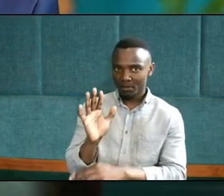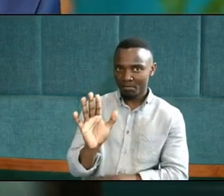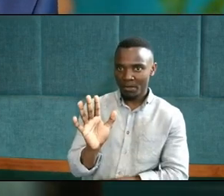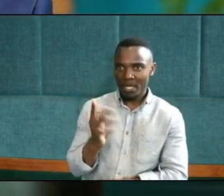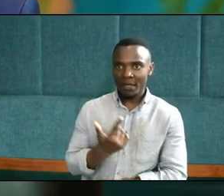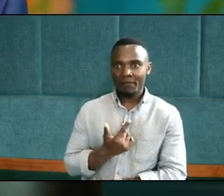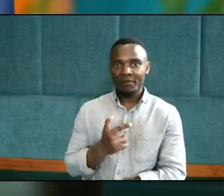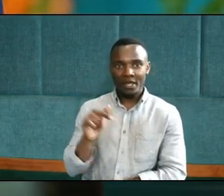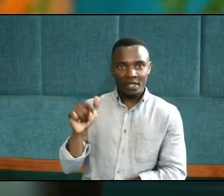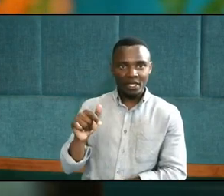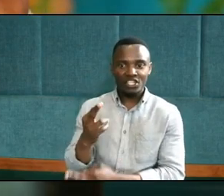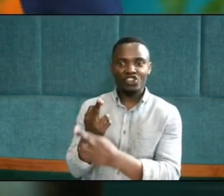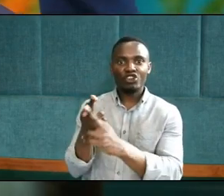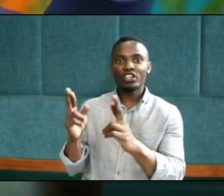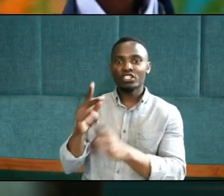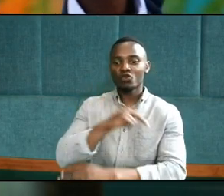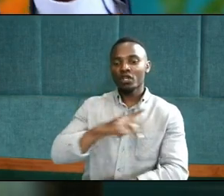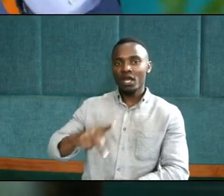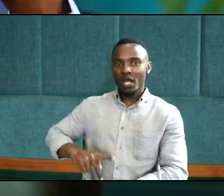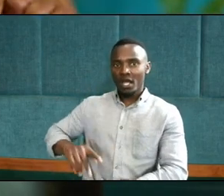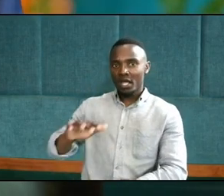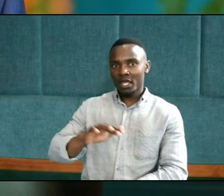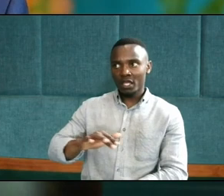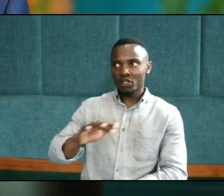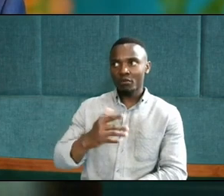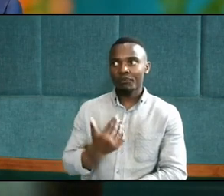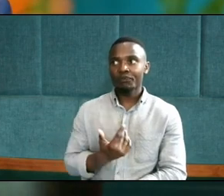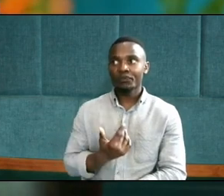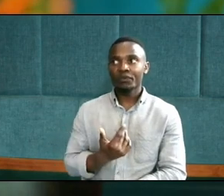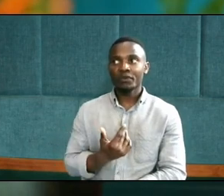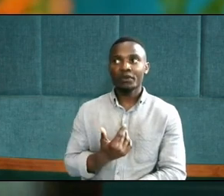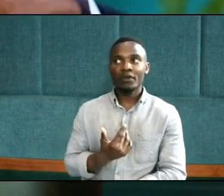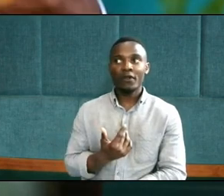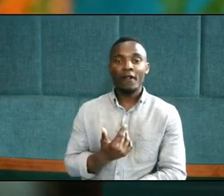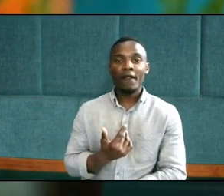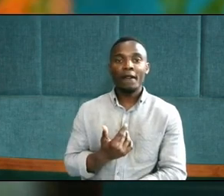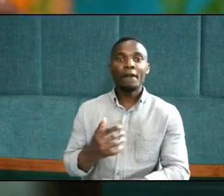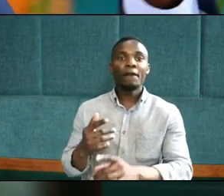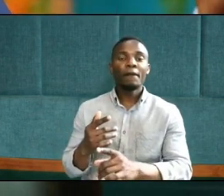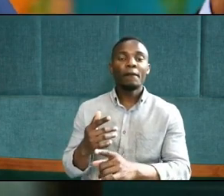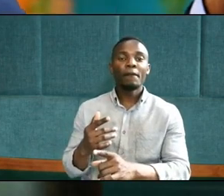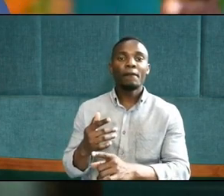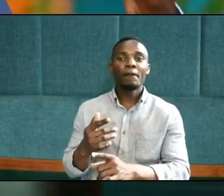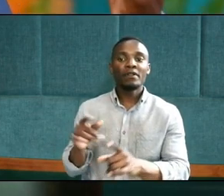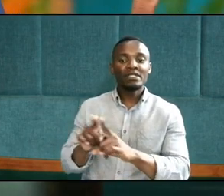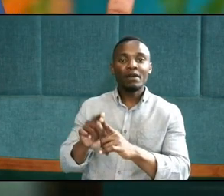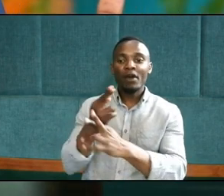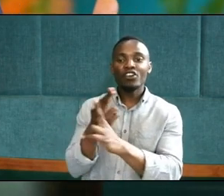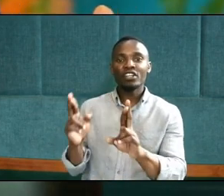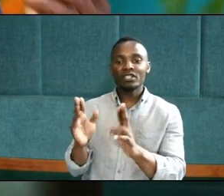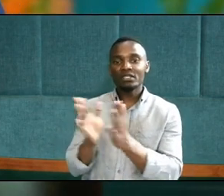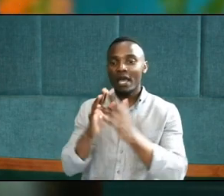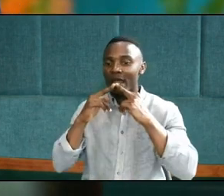a righteous kingdom. For the kingdom of God is not meat and drink, but righteousness and peace and